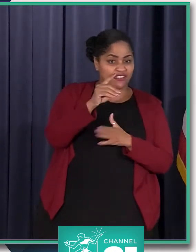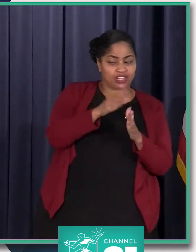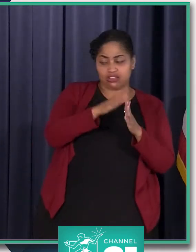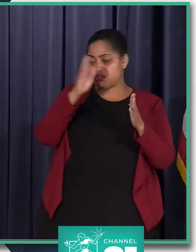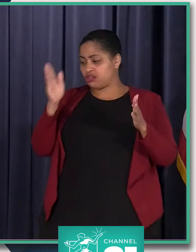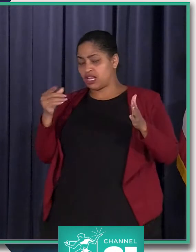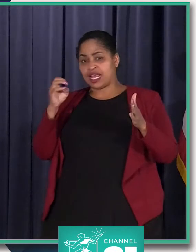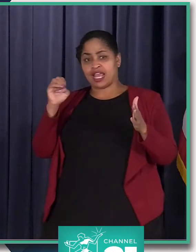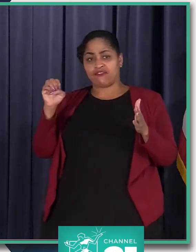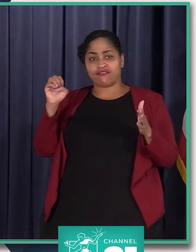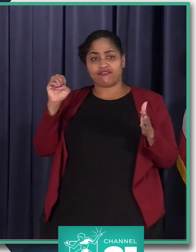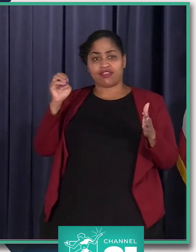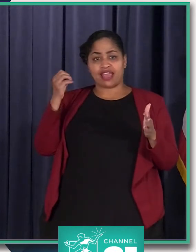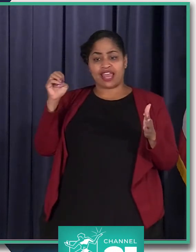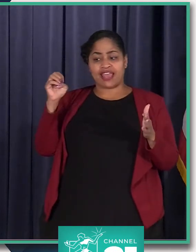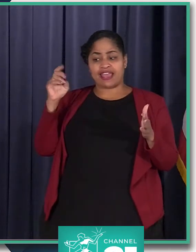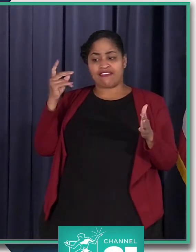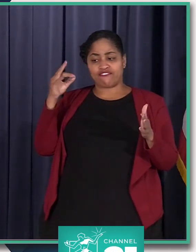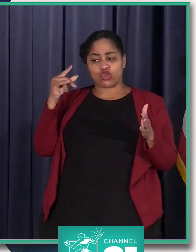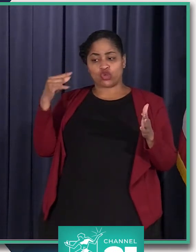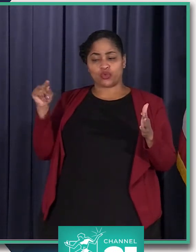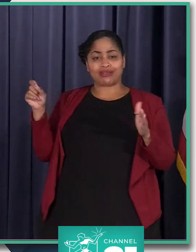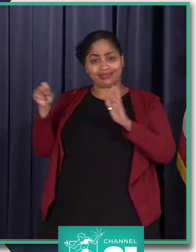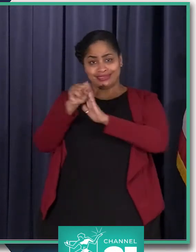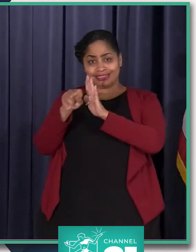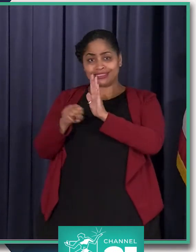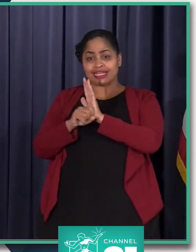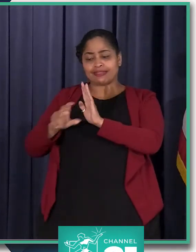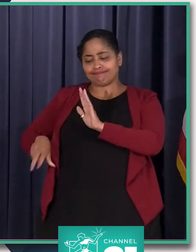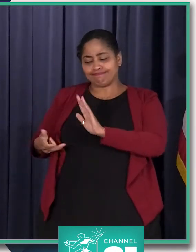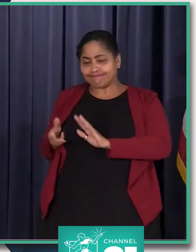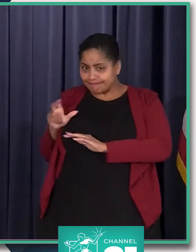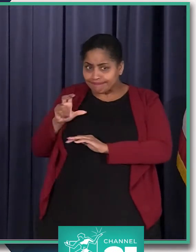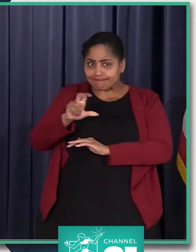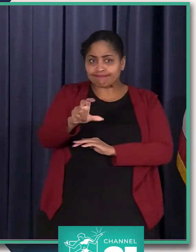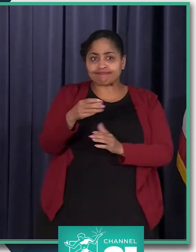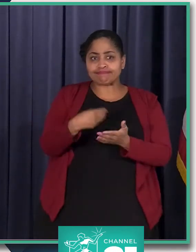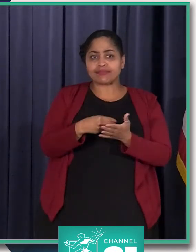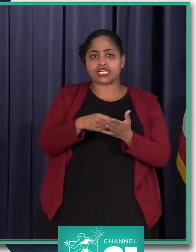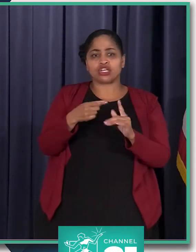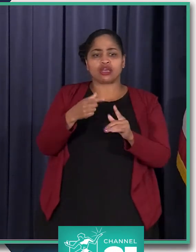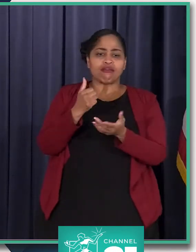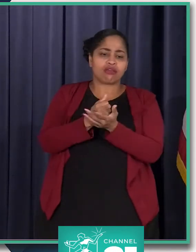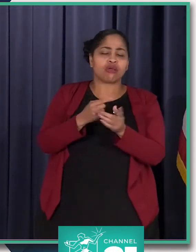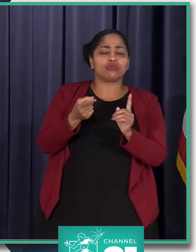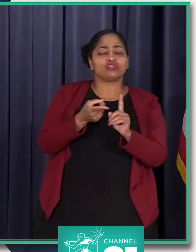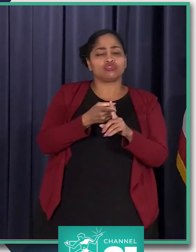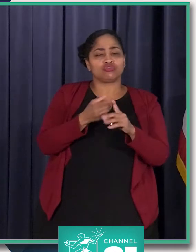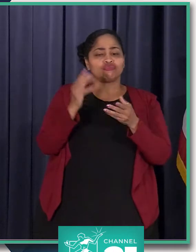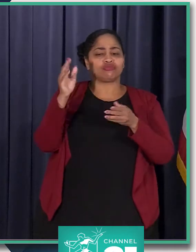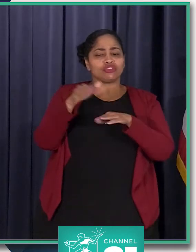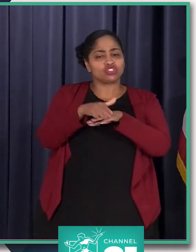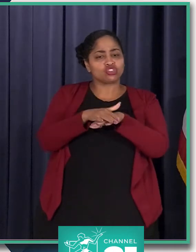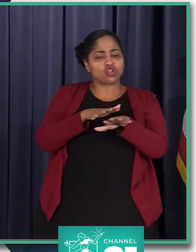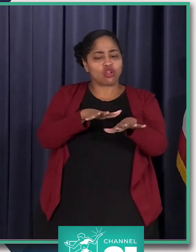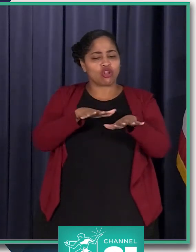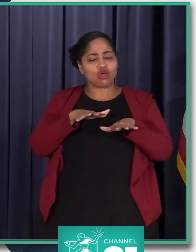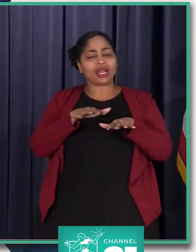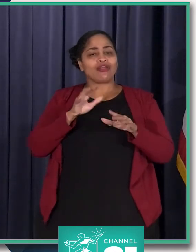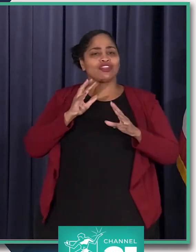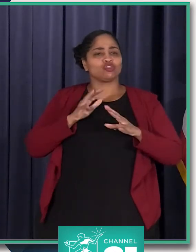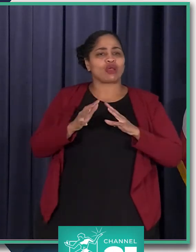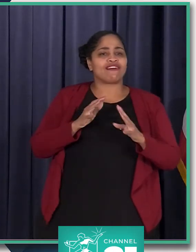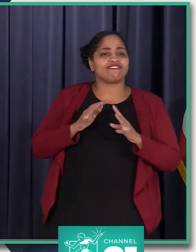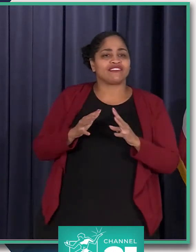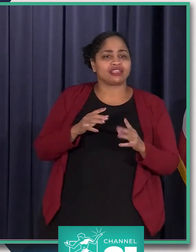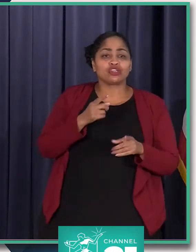Evergreen, the state is making significant investments to slow that traffic down with our support. And it's going to have to be the same kind of thing.